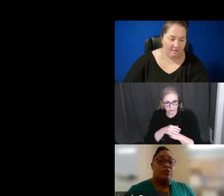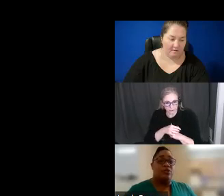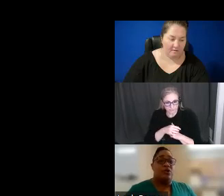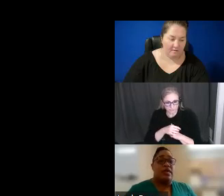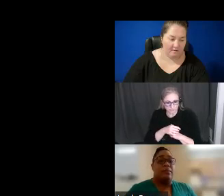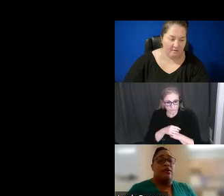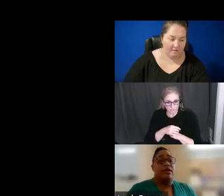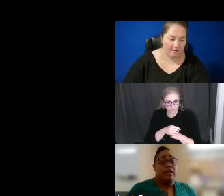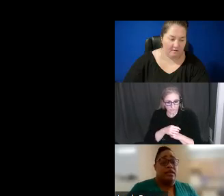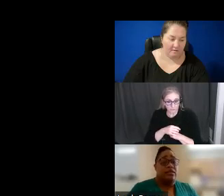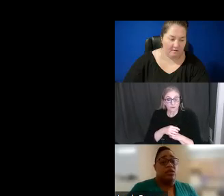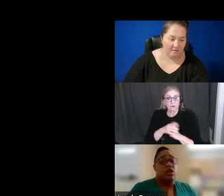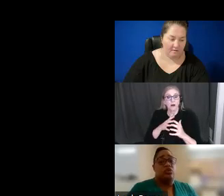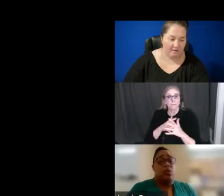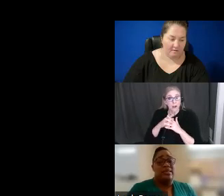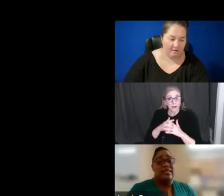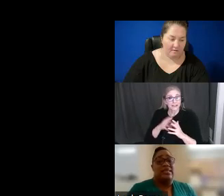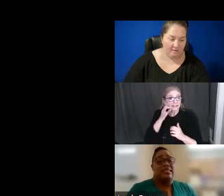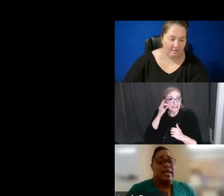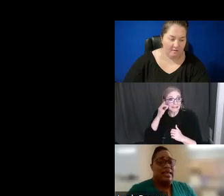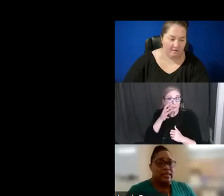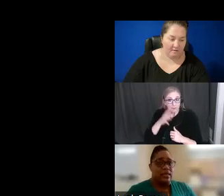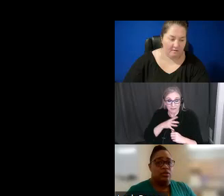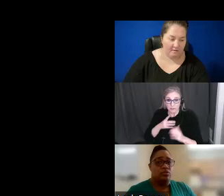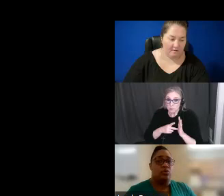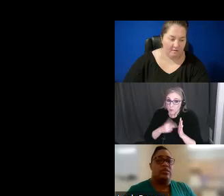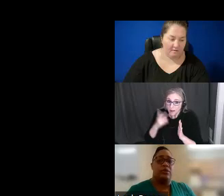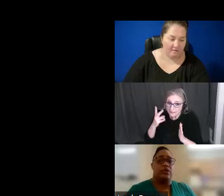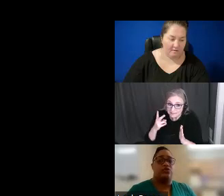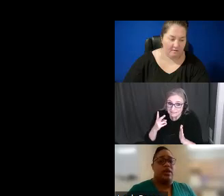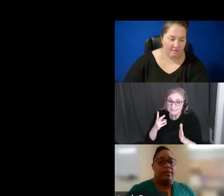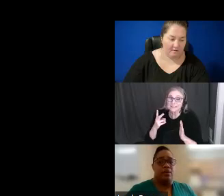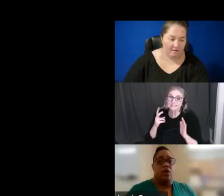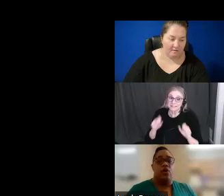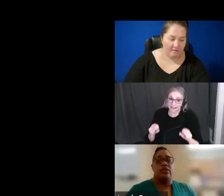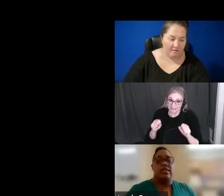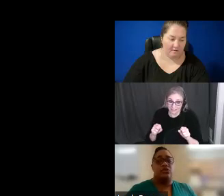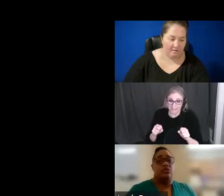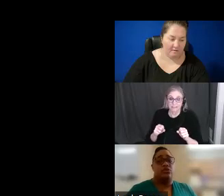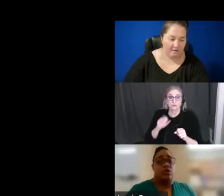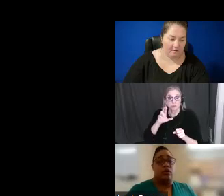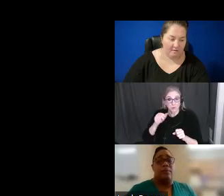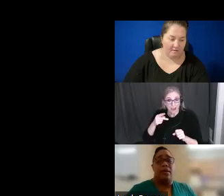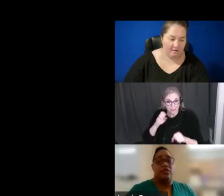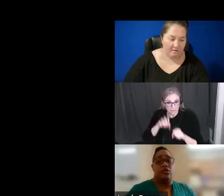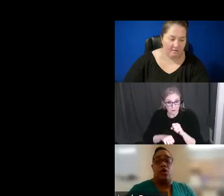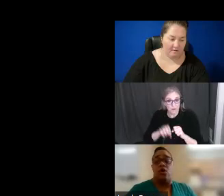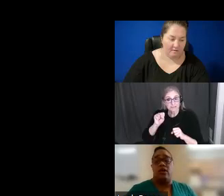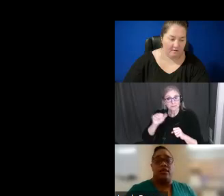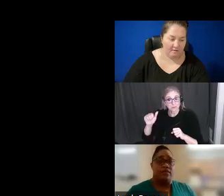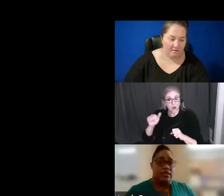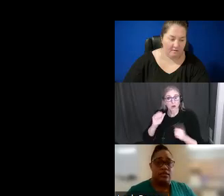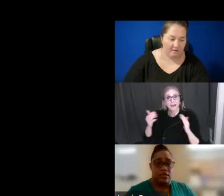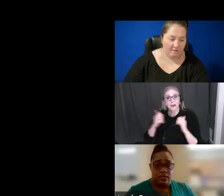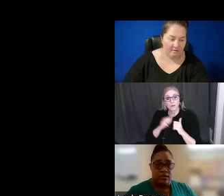We also know that American Indians are twice as likely to experience rape or sexual assault compared to